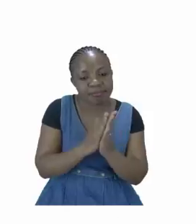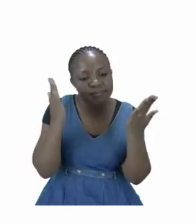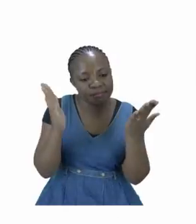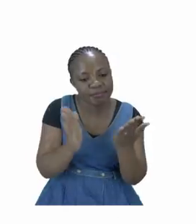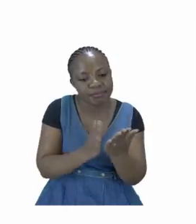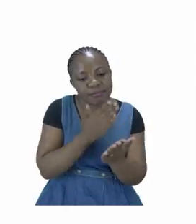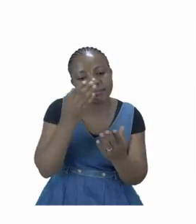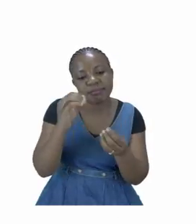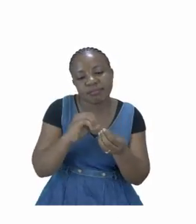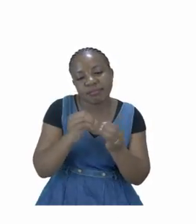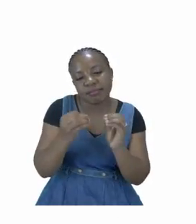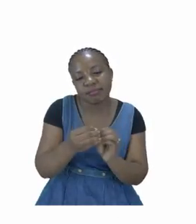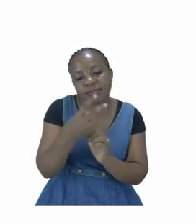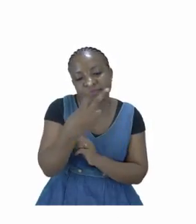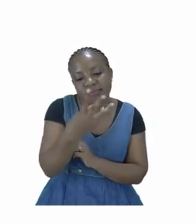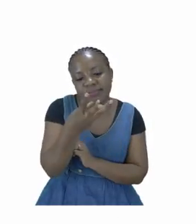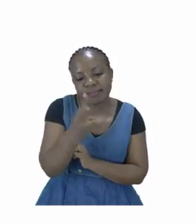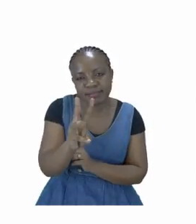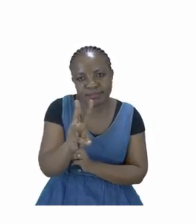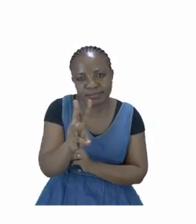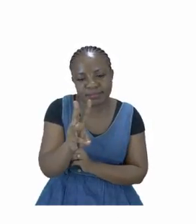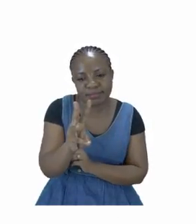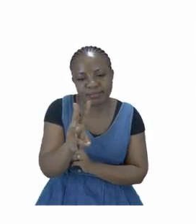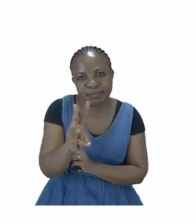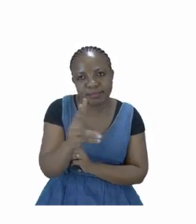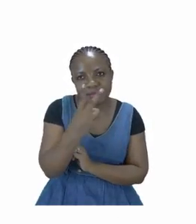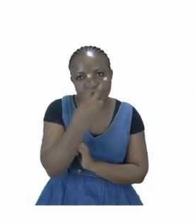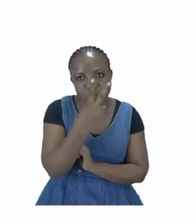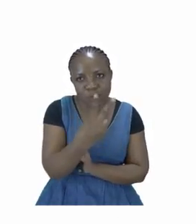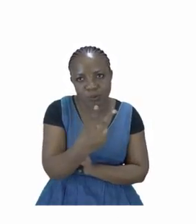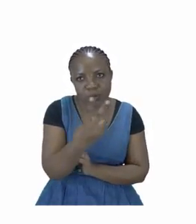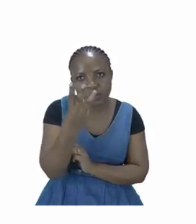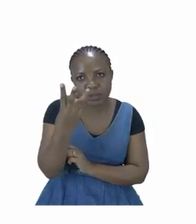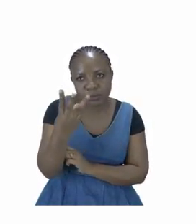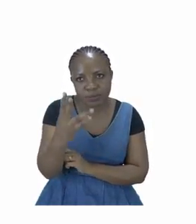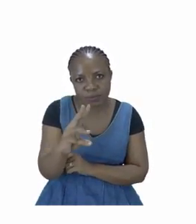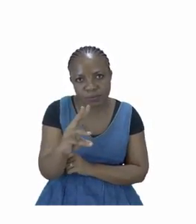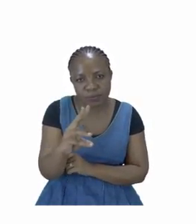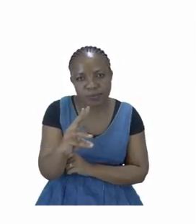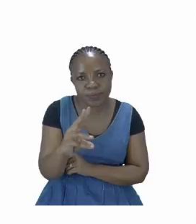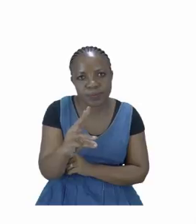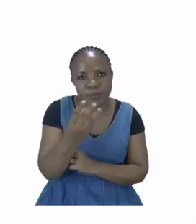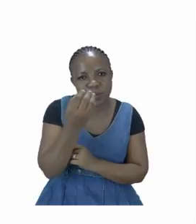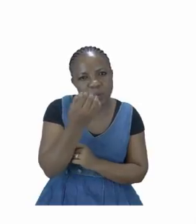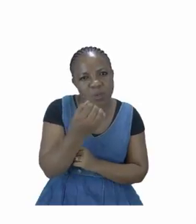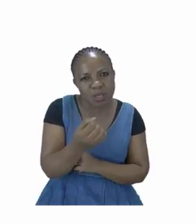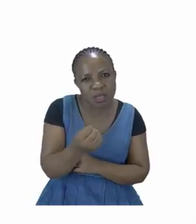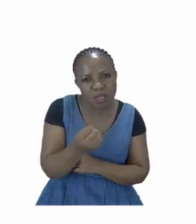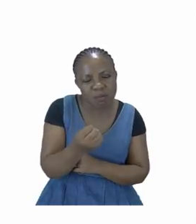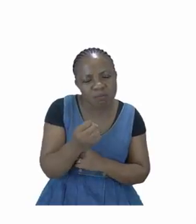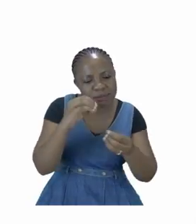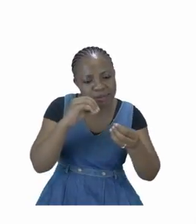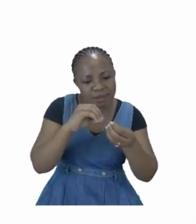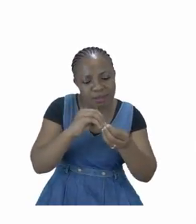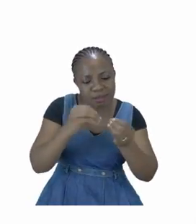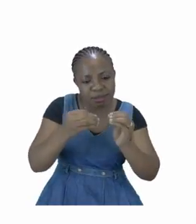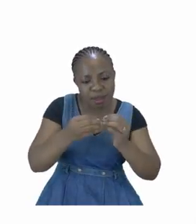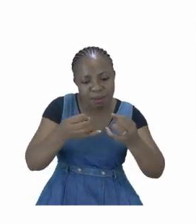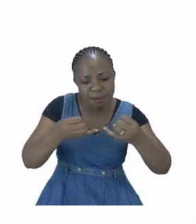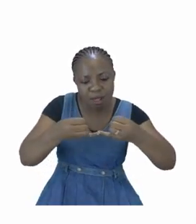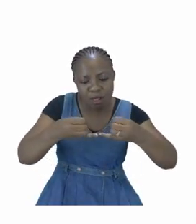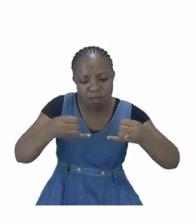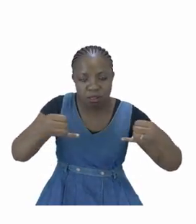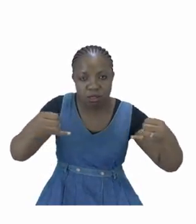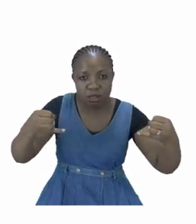next exercise. On 26, we can see that we have a number line to complete for number 1. We